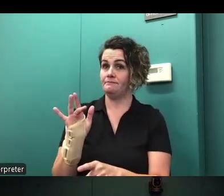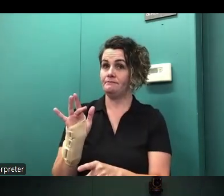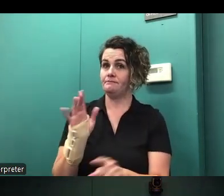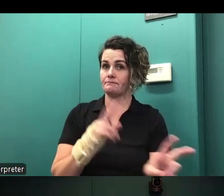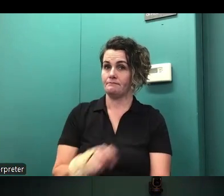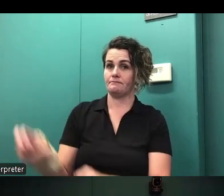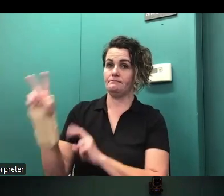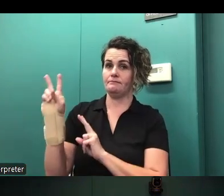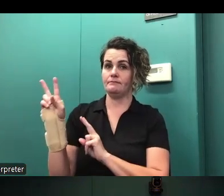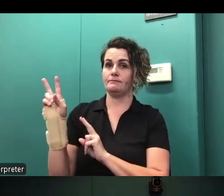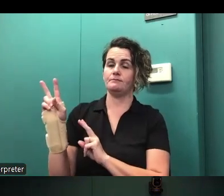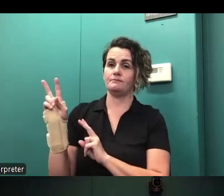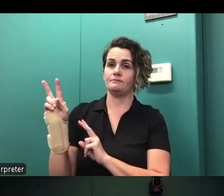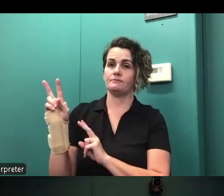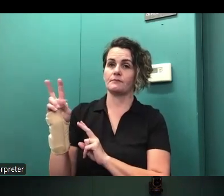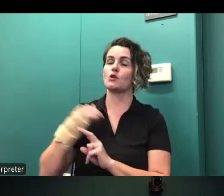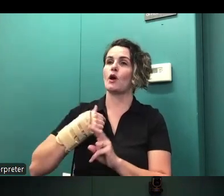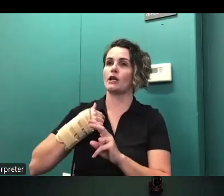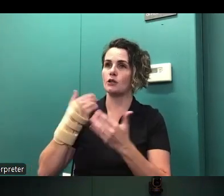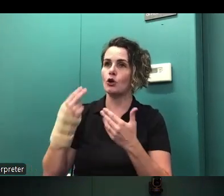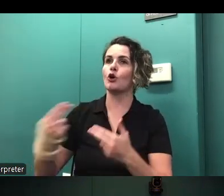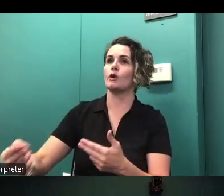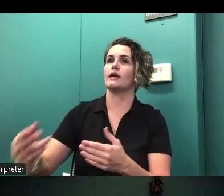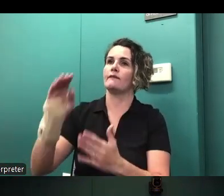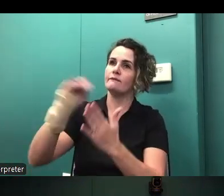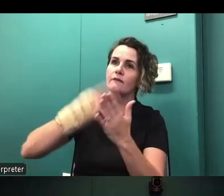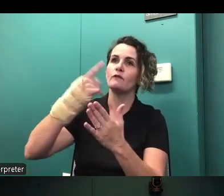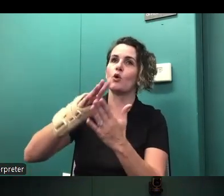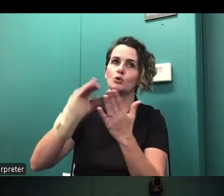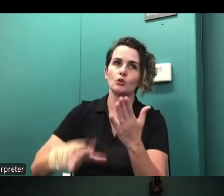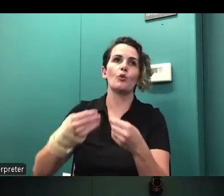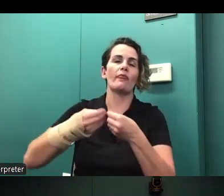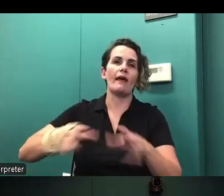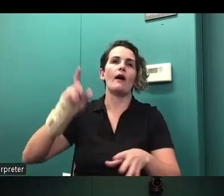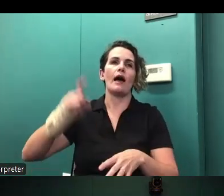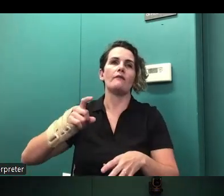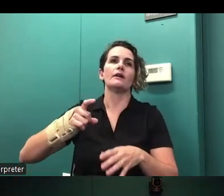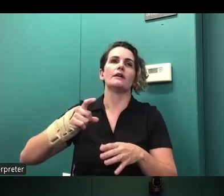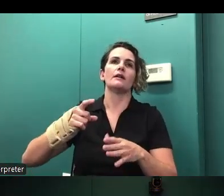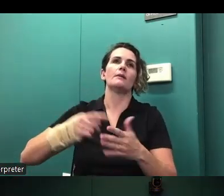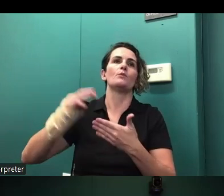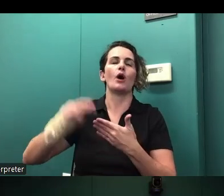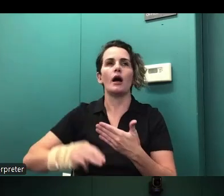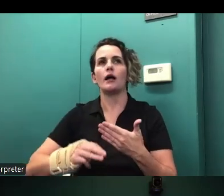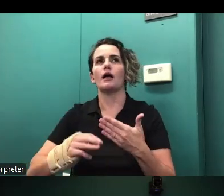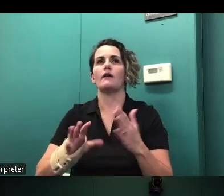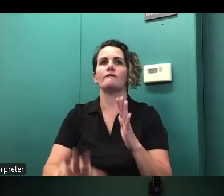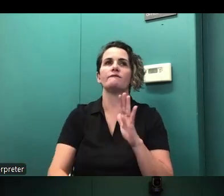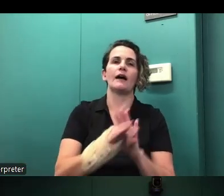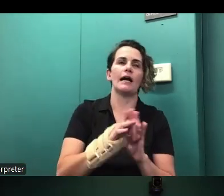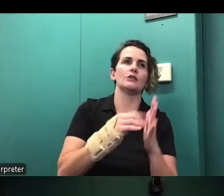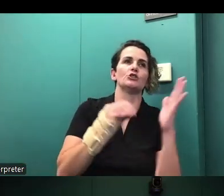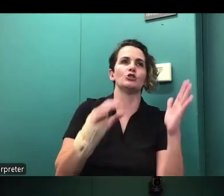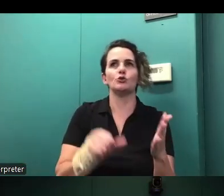would take me to here. So I can hurry and fill it out for a student without having to go through the whole process of finding their